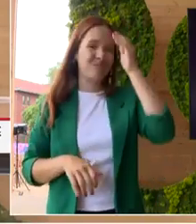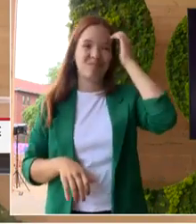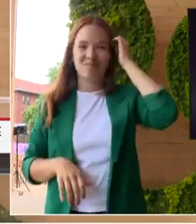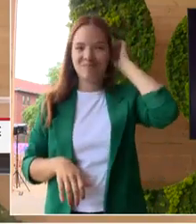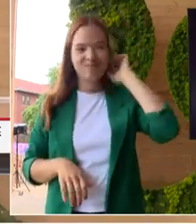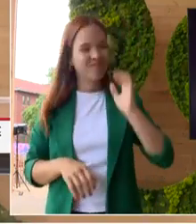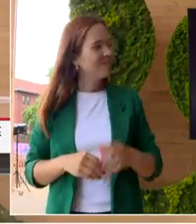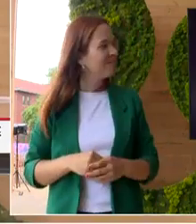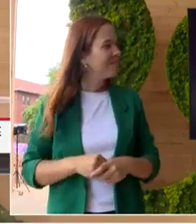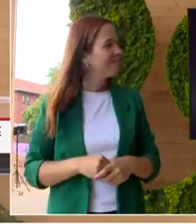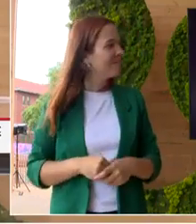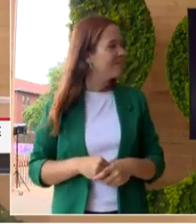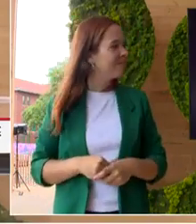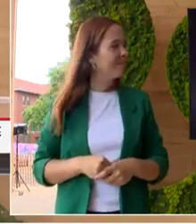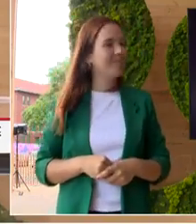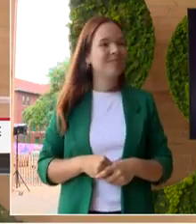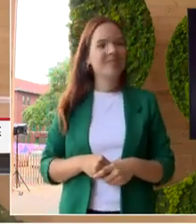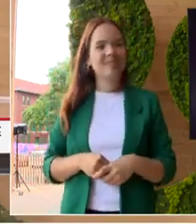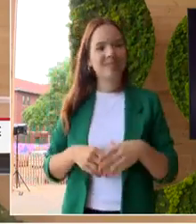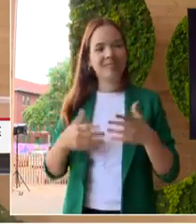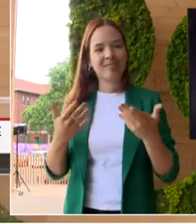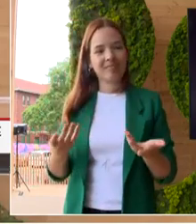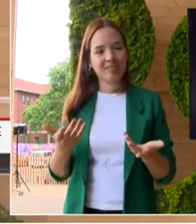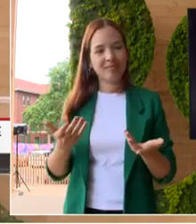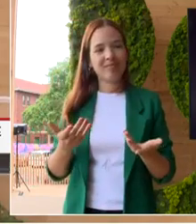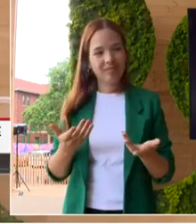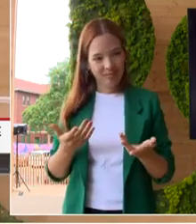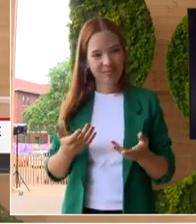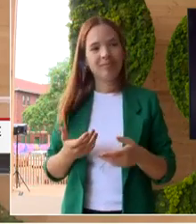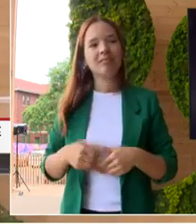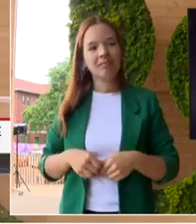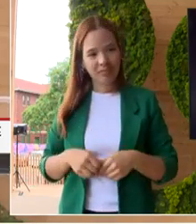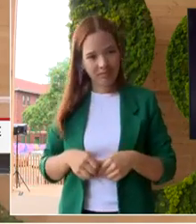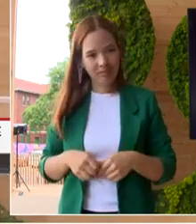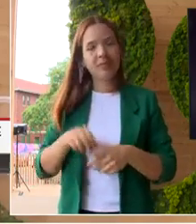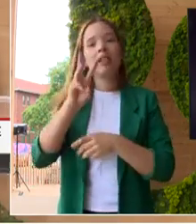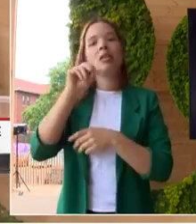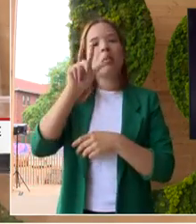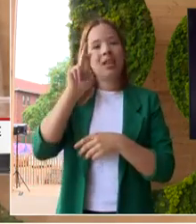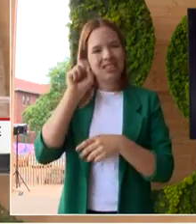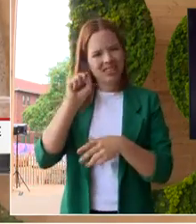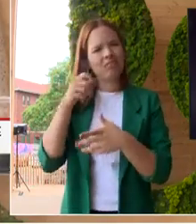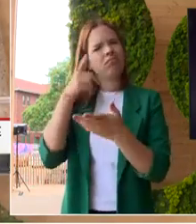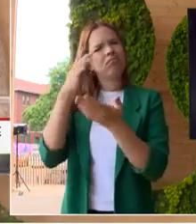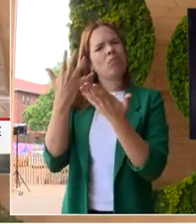I want to give it up for Latrina Owens. Give Latrina a big round of applause.